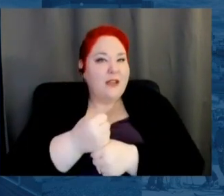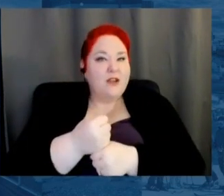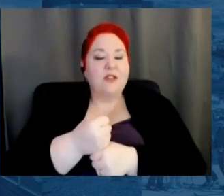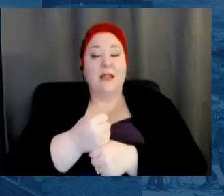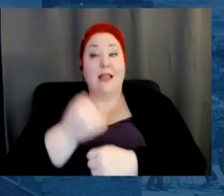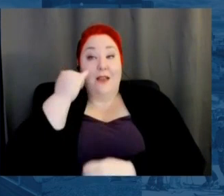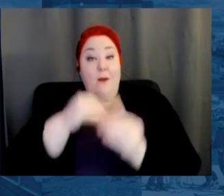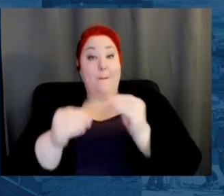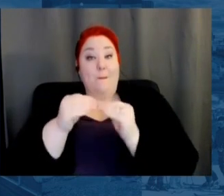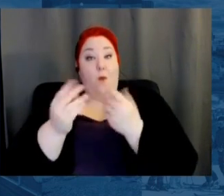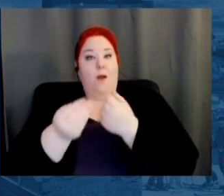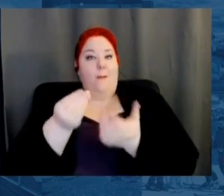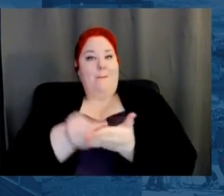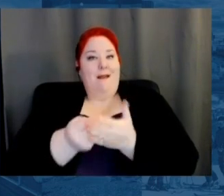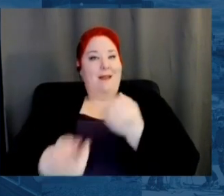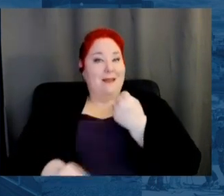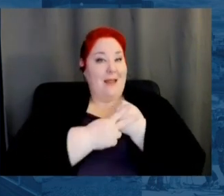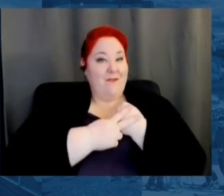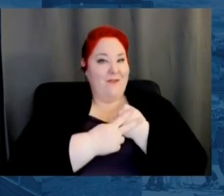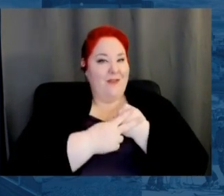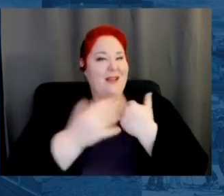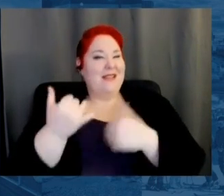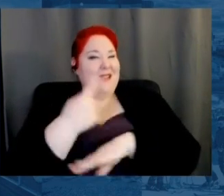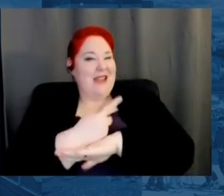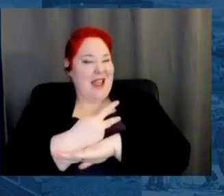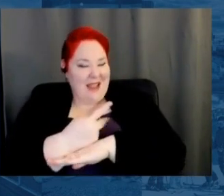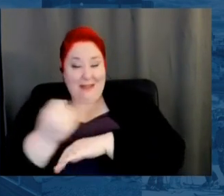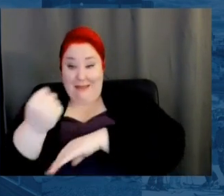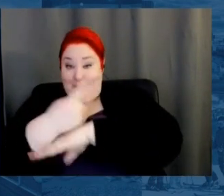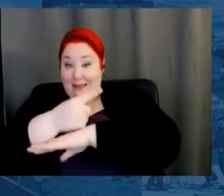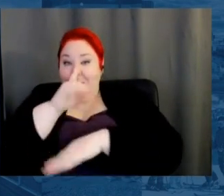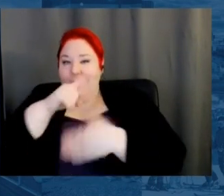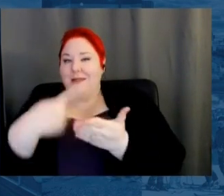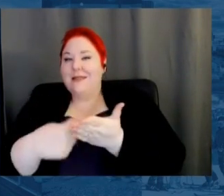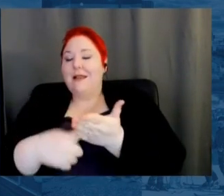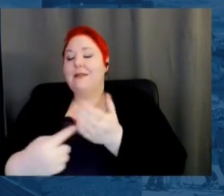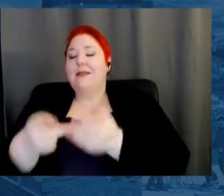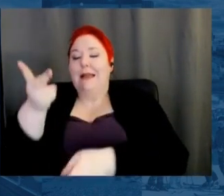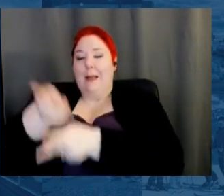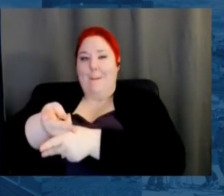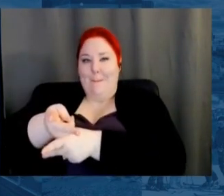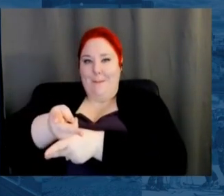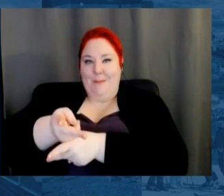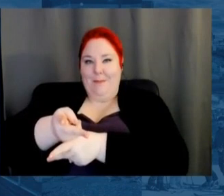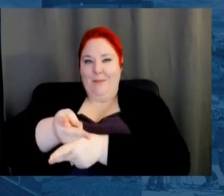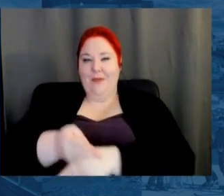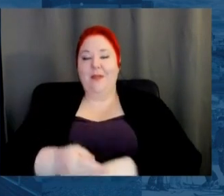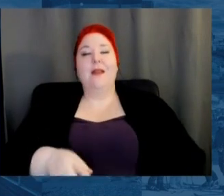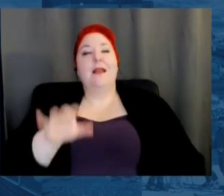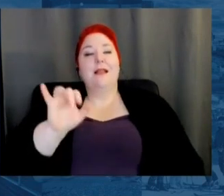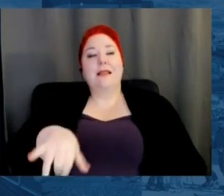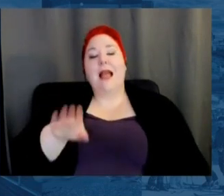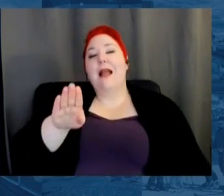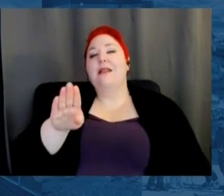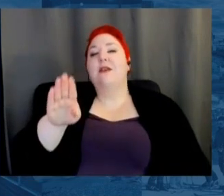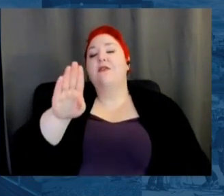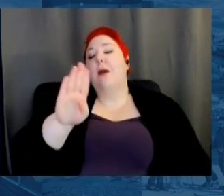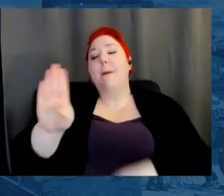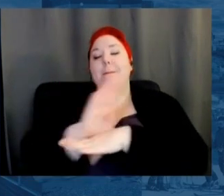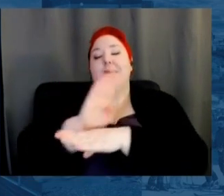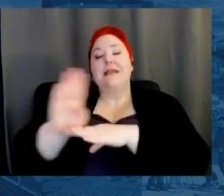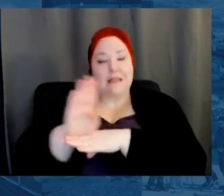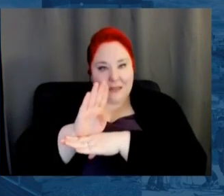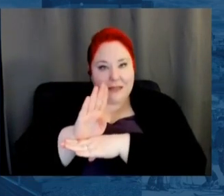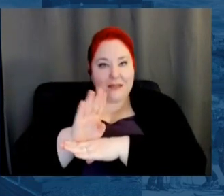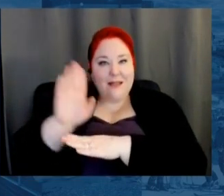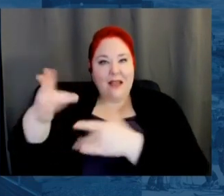pockets, today we're going to talk about keeping it there. And that starts with safeguarding people from predatory business practices used to